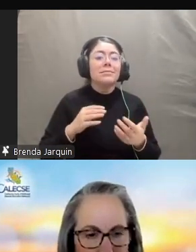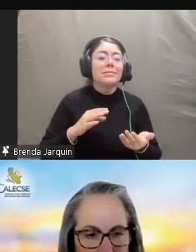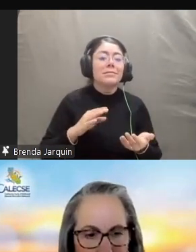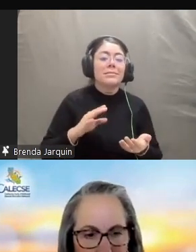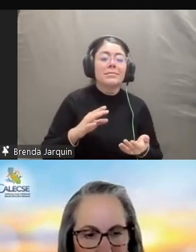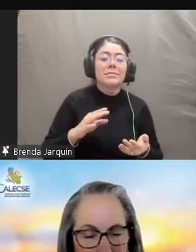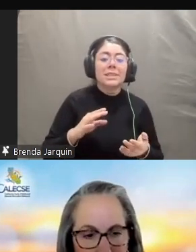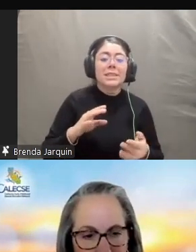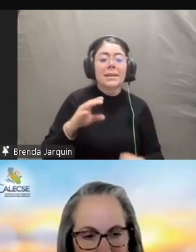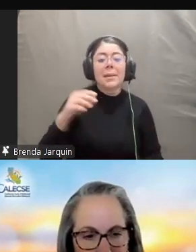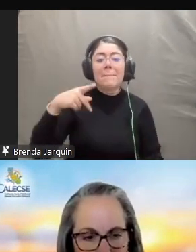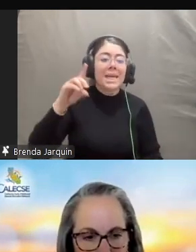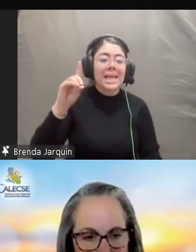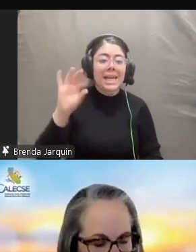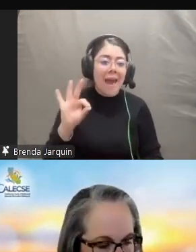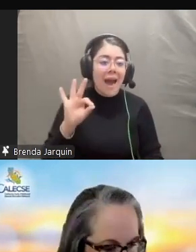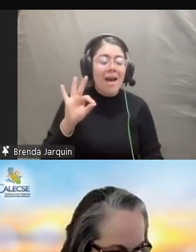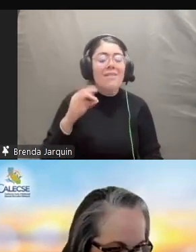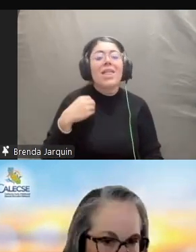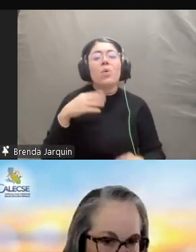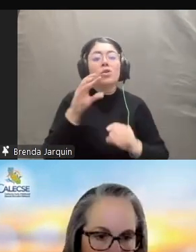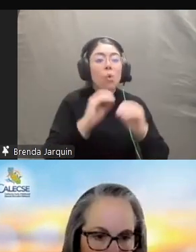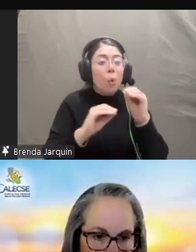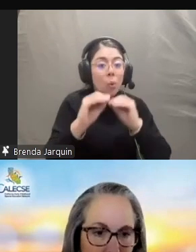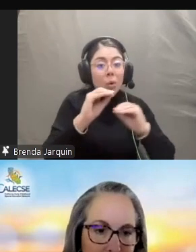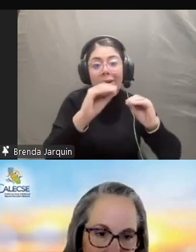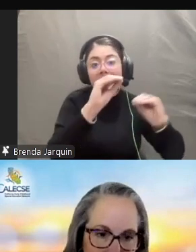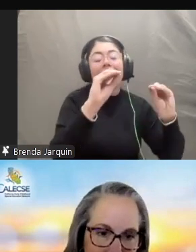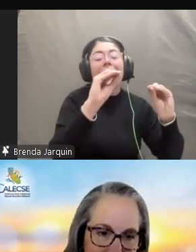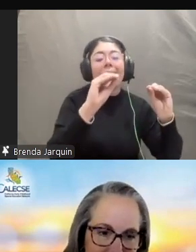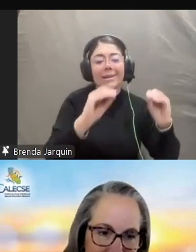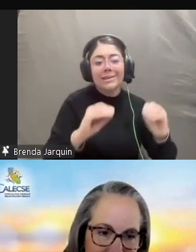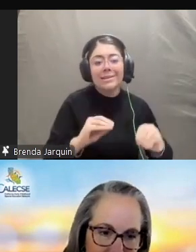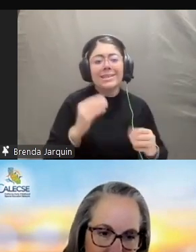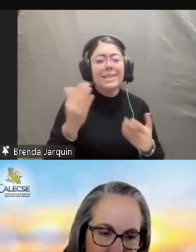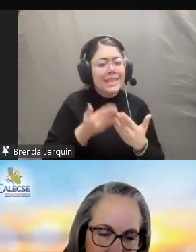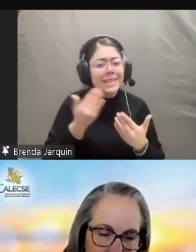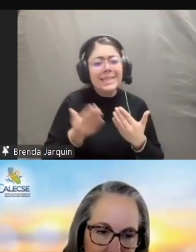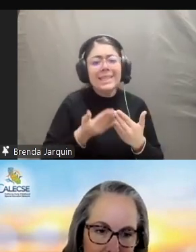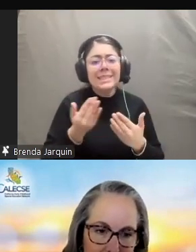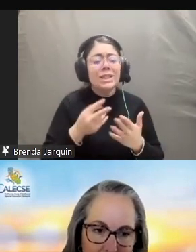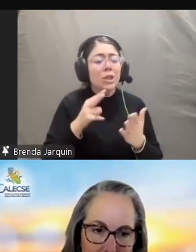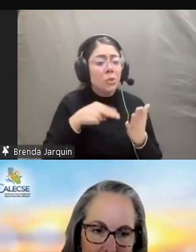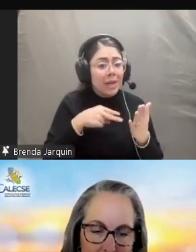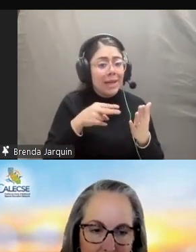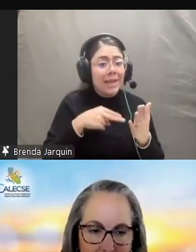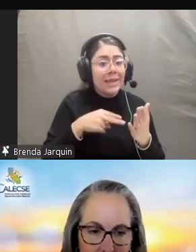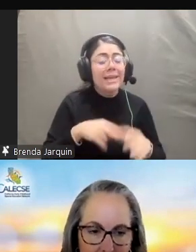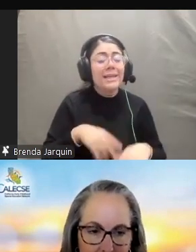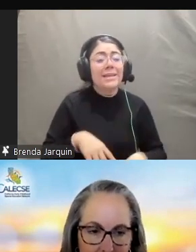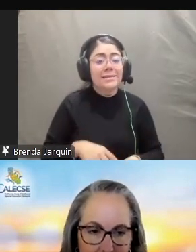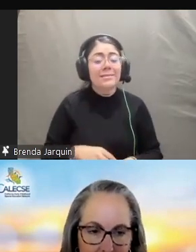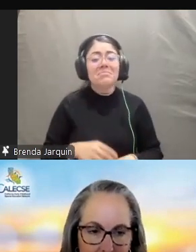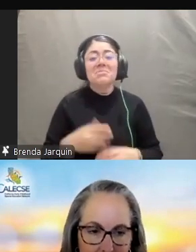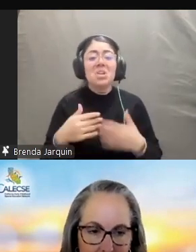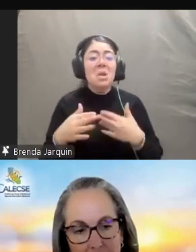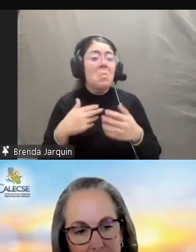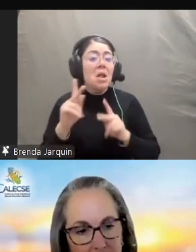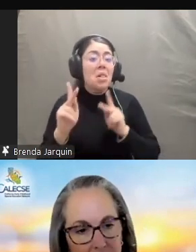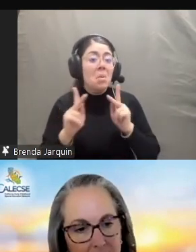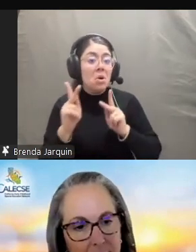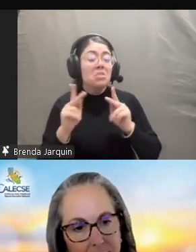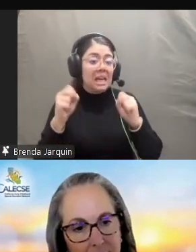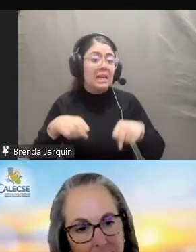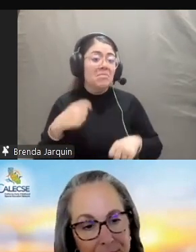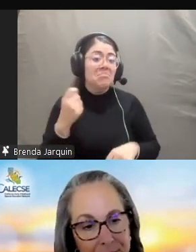plain language, that anybody had the same interpretation reading it. So that took a lot of time. Once we were done and